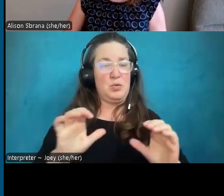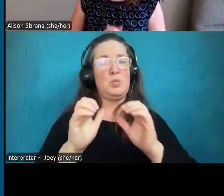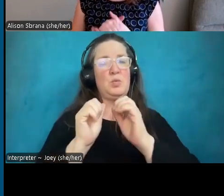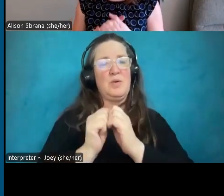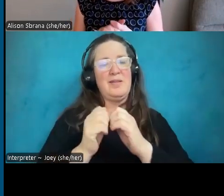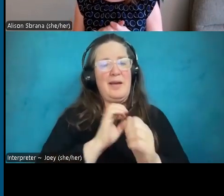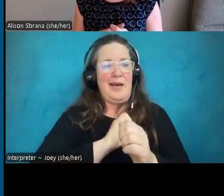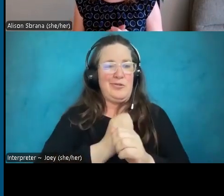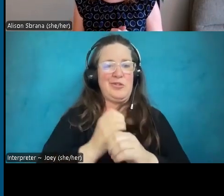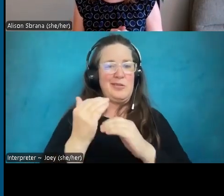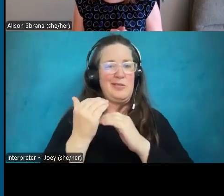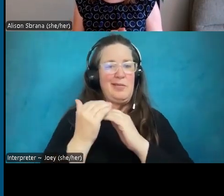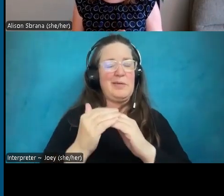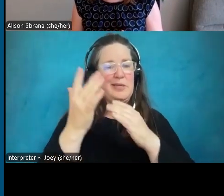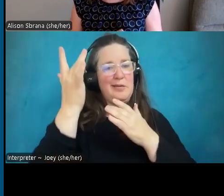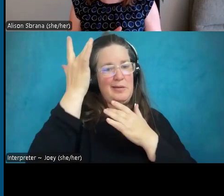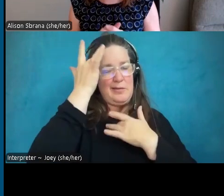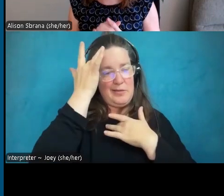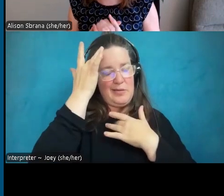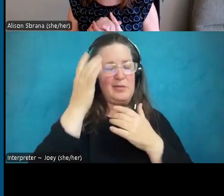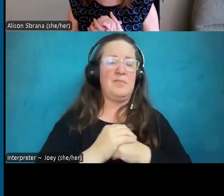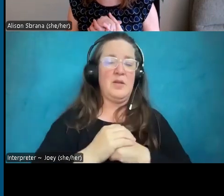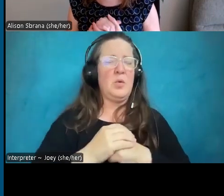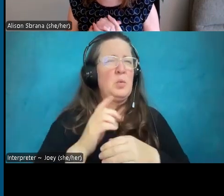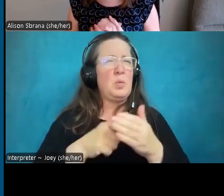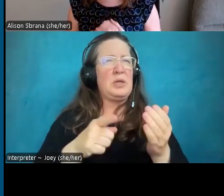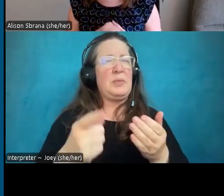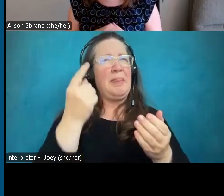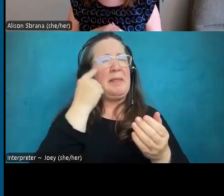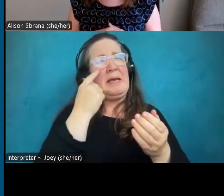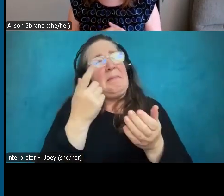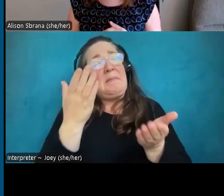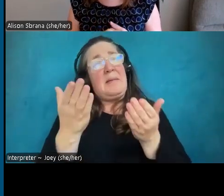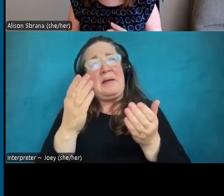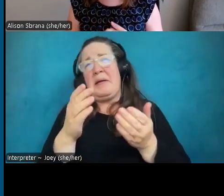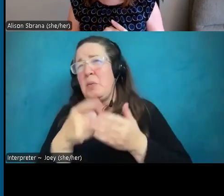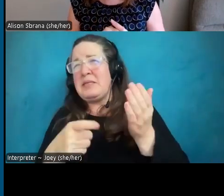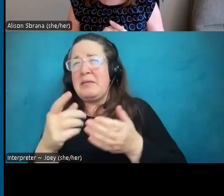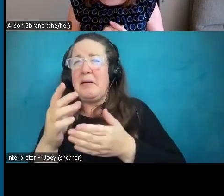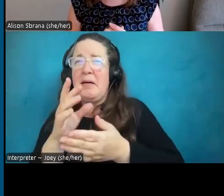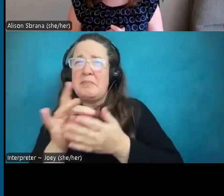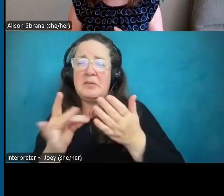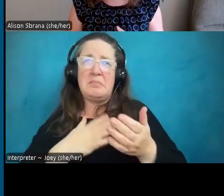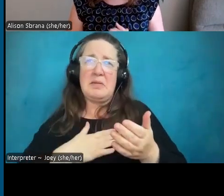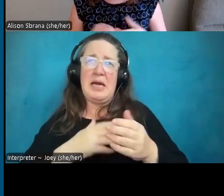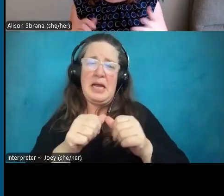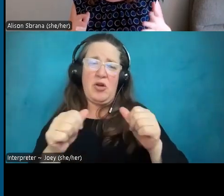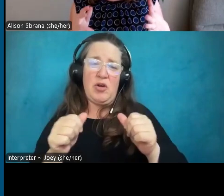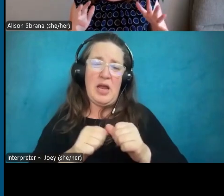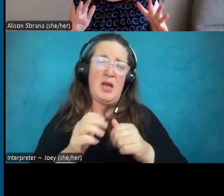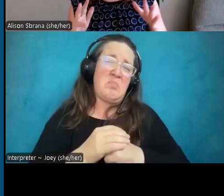illnesses, you might think, well, what are options in my area? I want to know, so you can consider